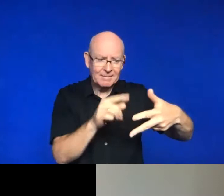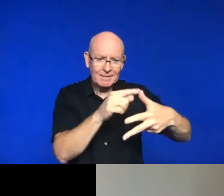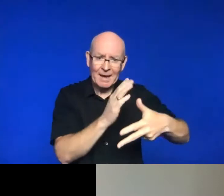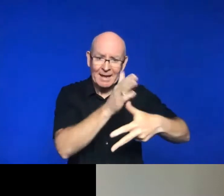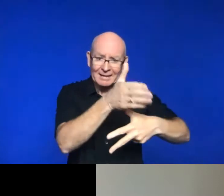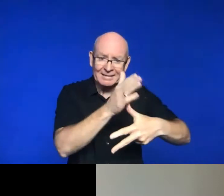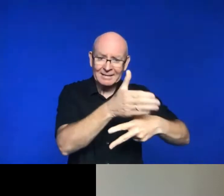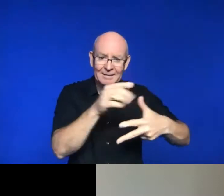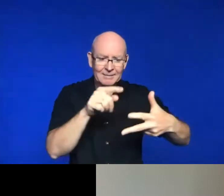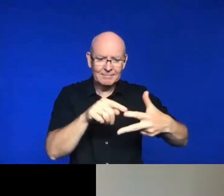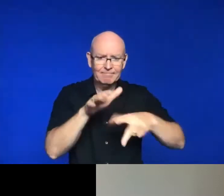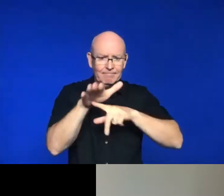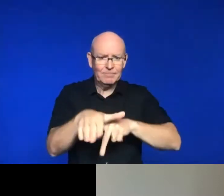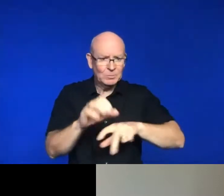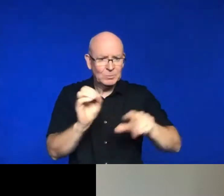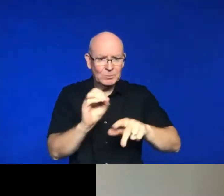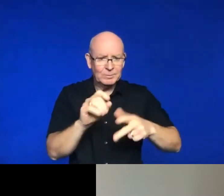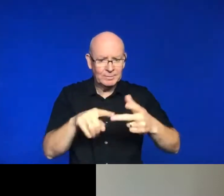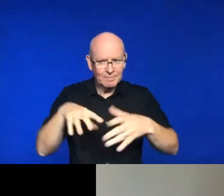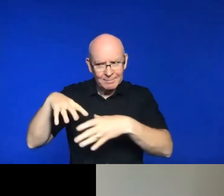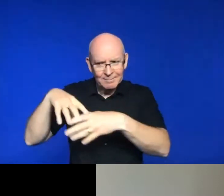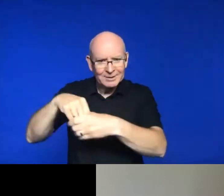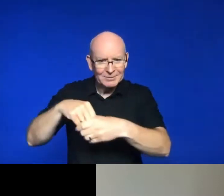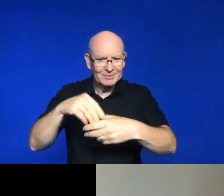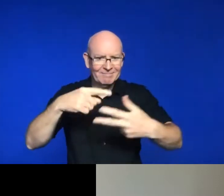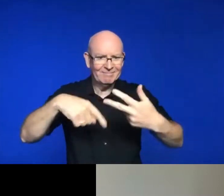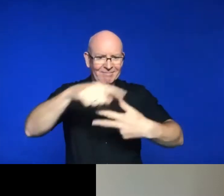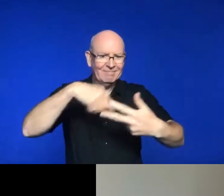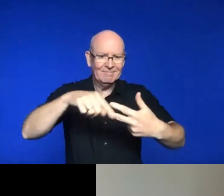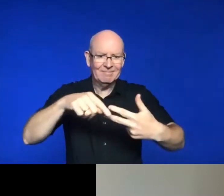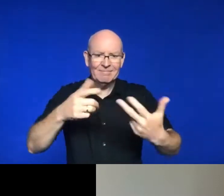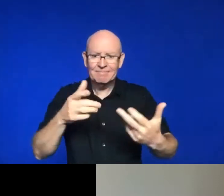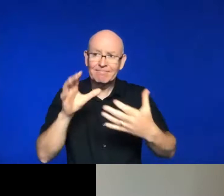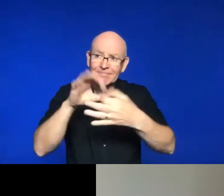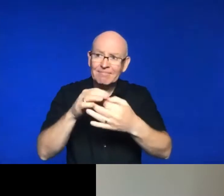access to services, health services, but also overall when it comes to